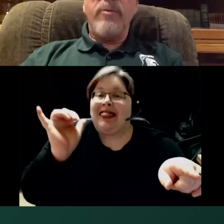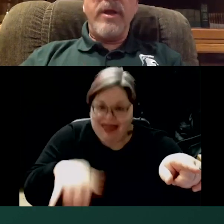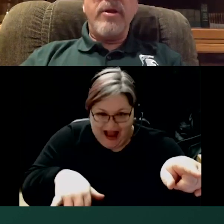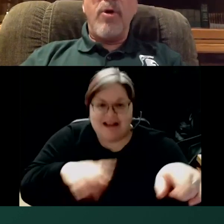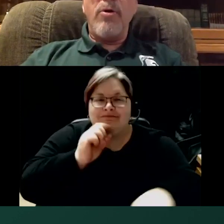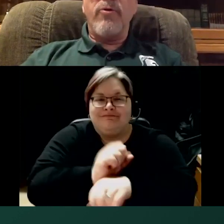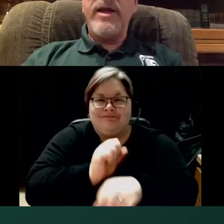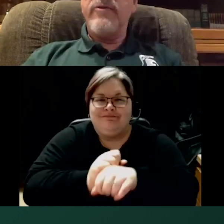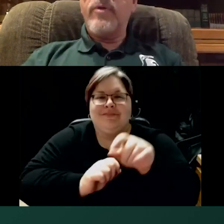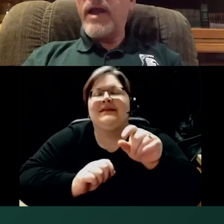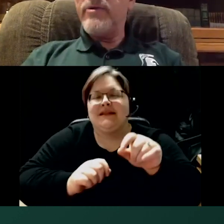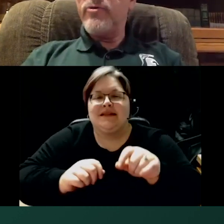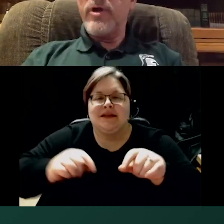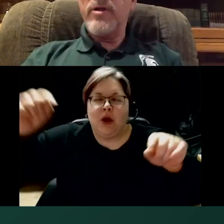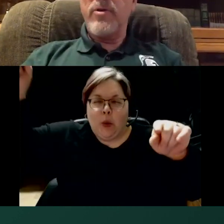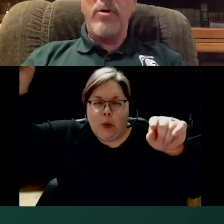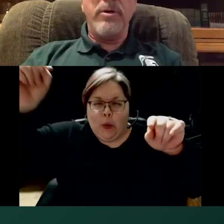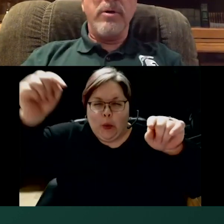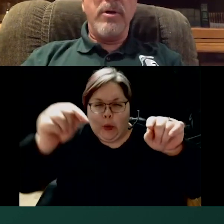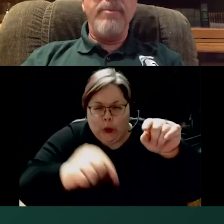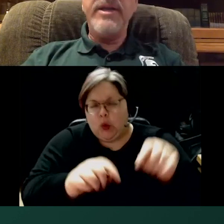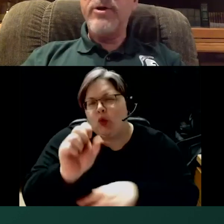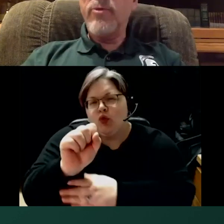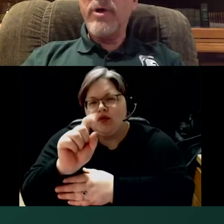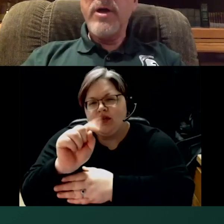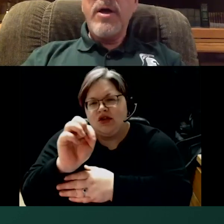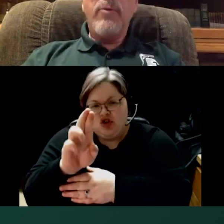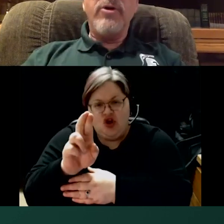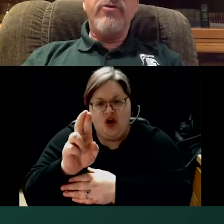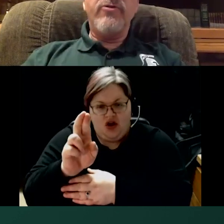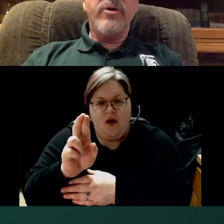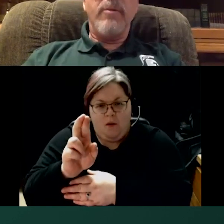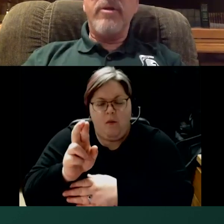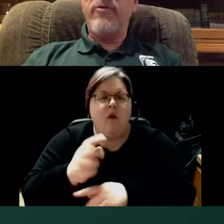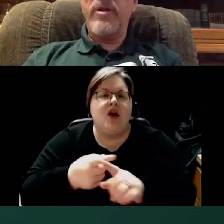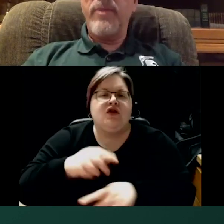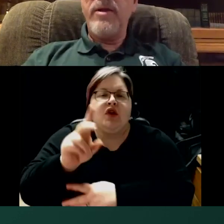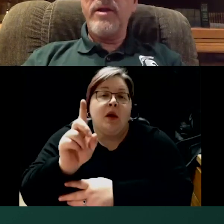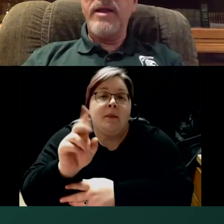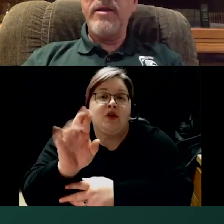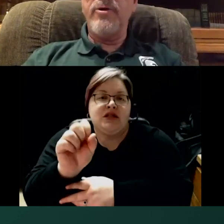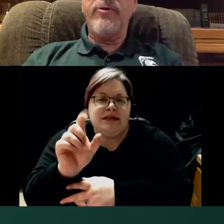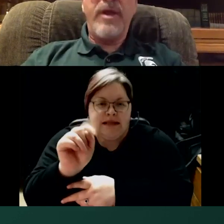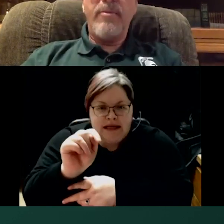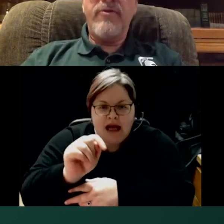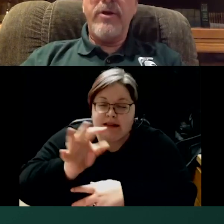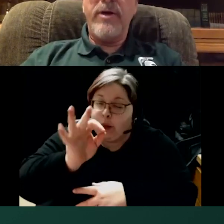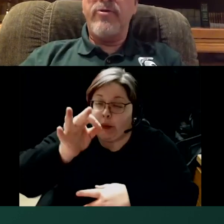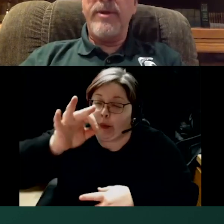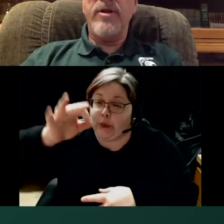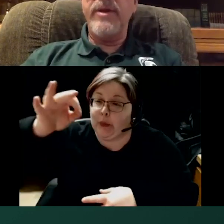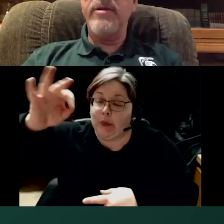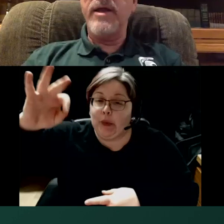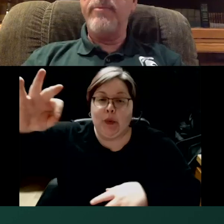come from a small grain of sand or dust called a meteoroid, which comes from space and hits the Earth's atmosphere